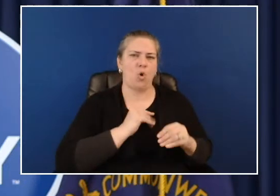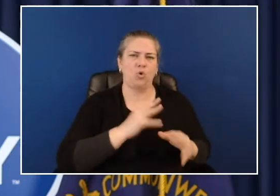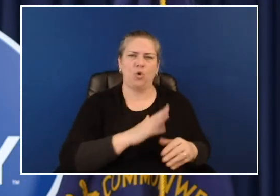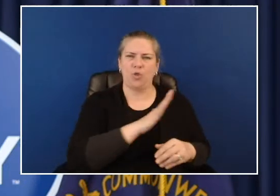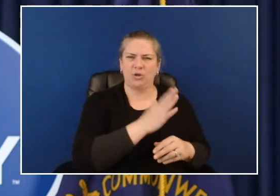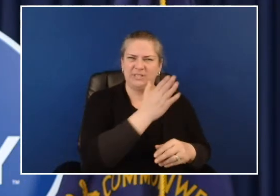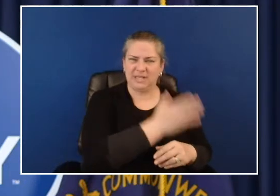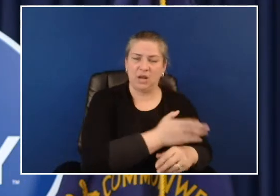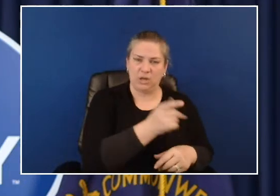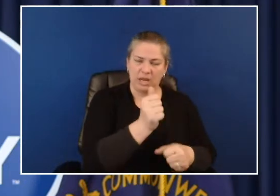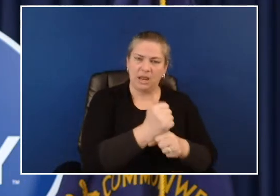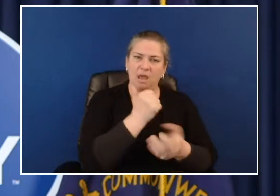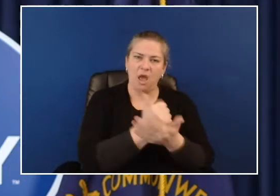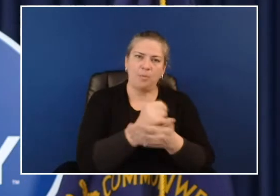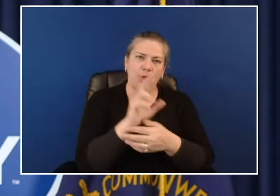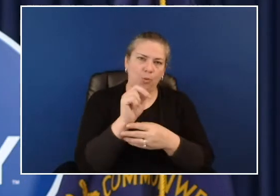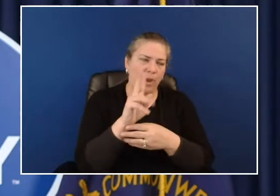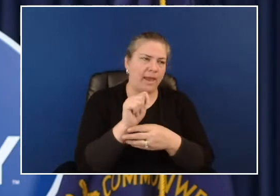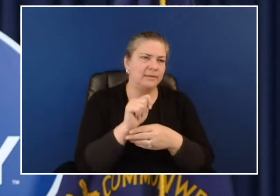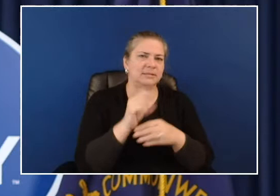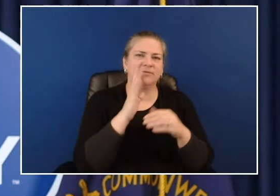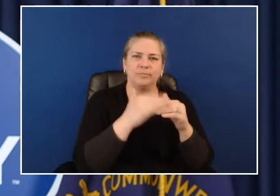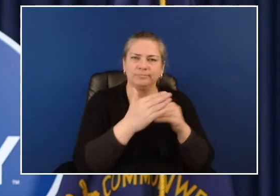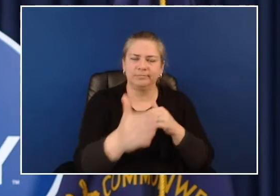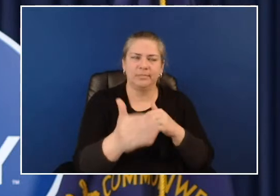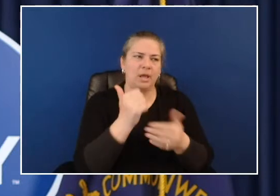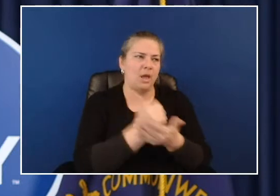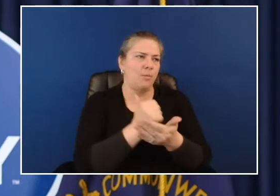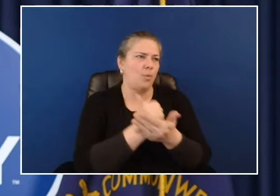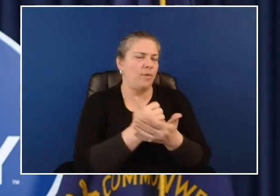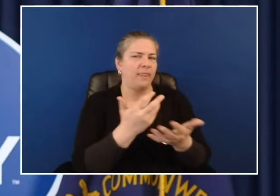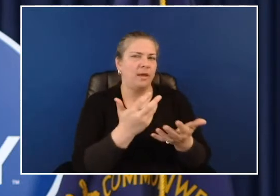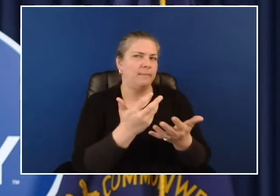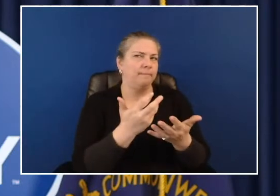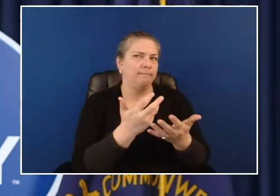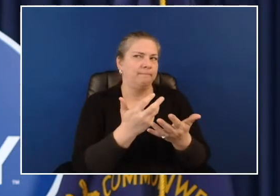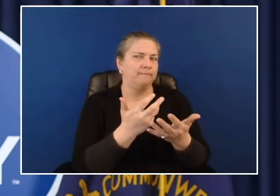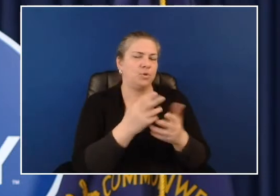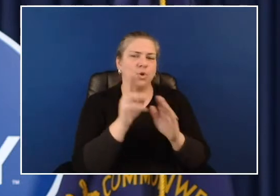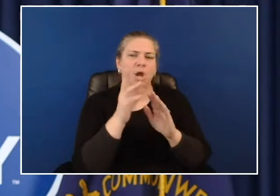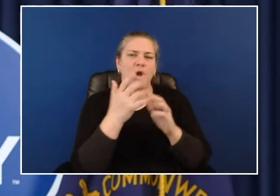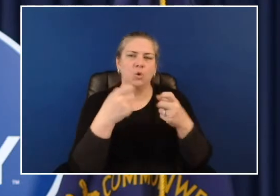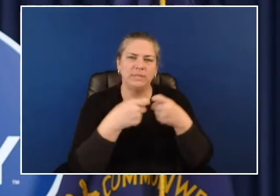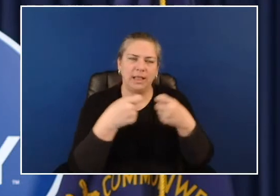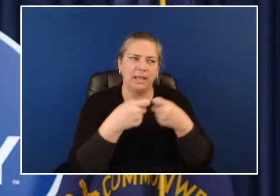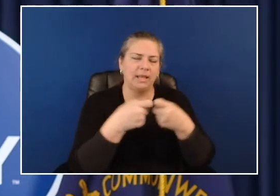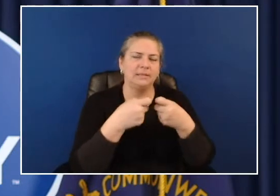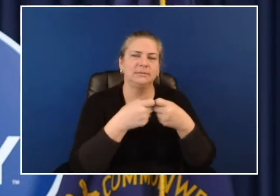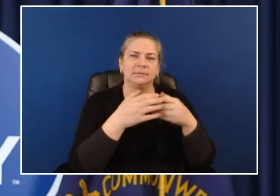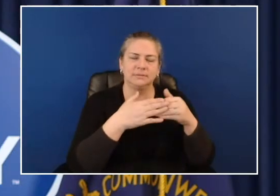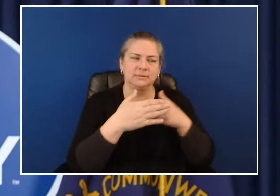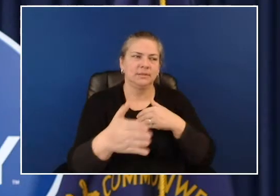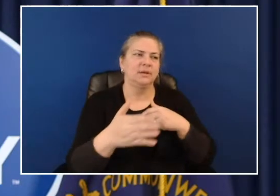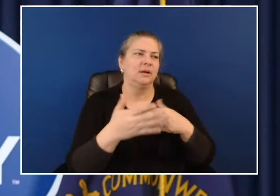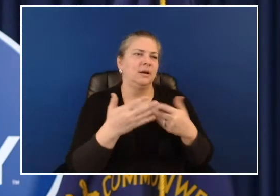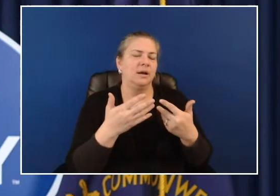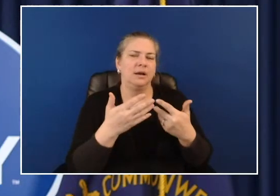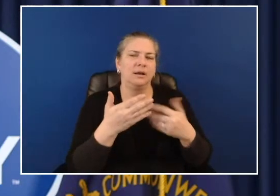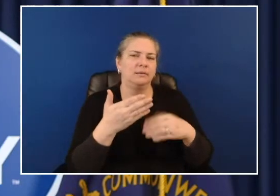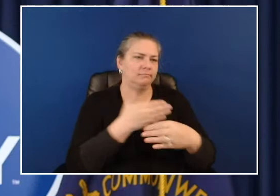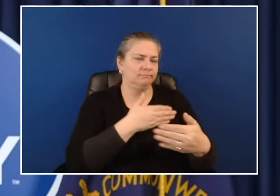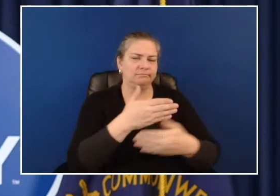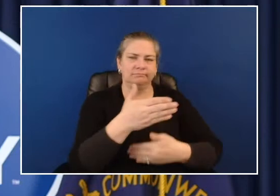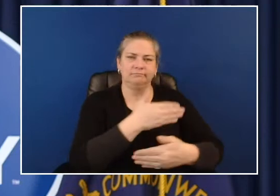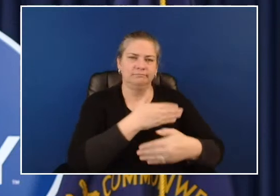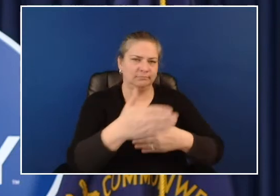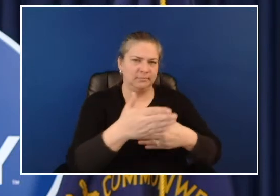get help with rent moving forward. You can get help with utilities going forward and backwards. And